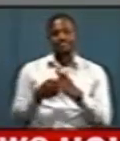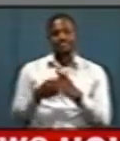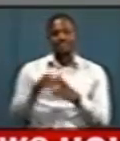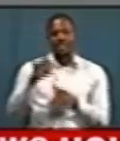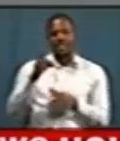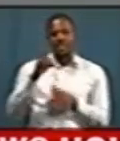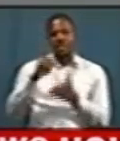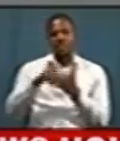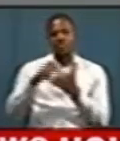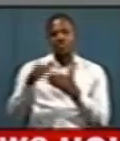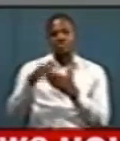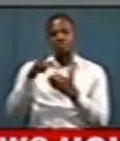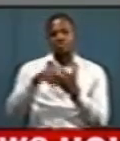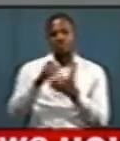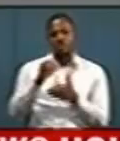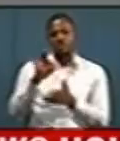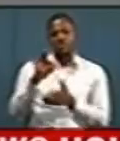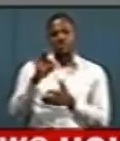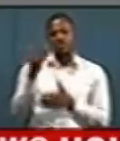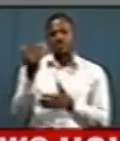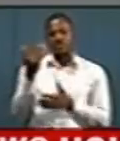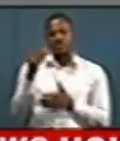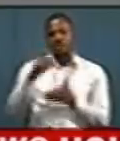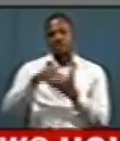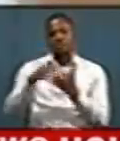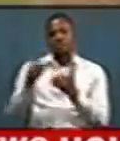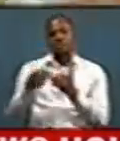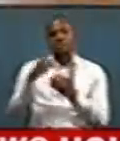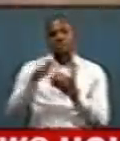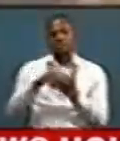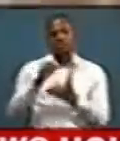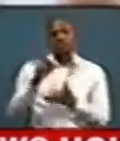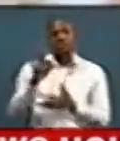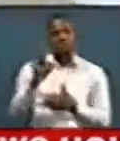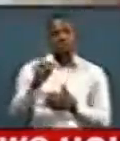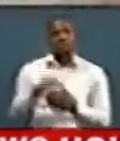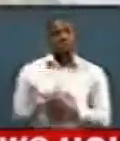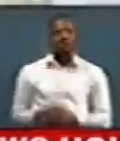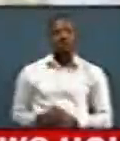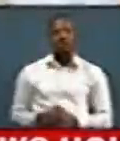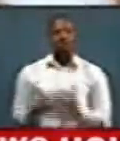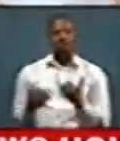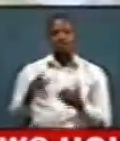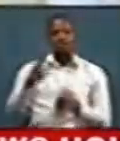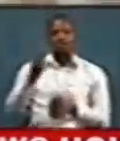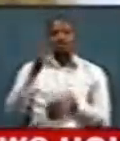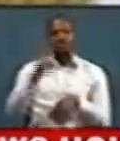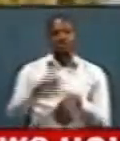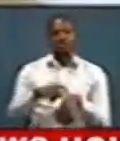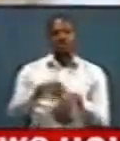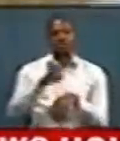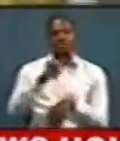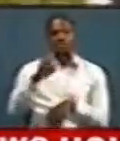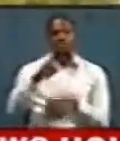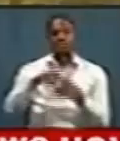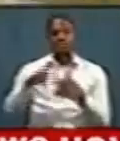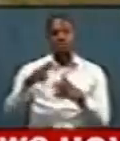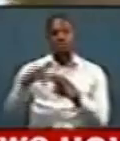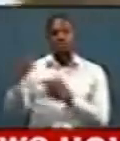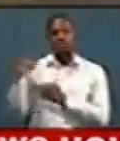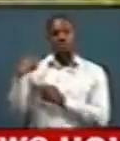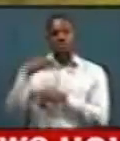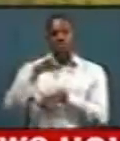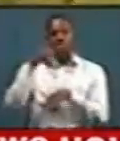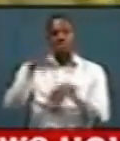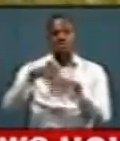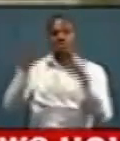8th of November 2019 to 15th November 2019. This is the second time the Eastern Region is hosting the